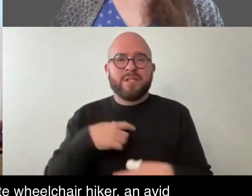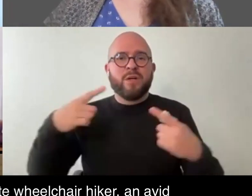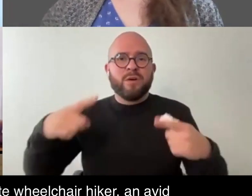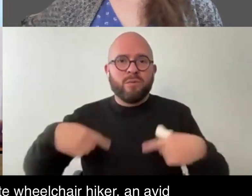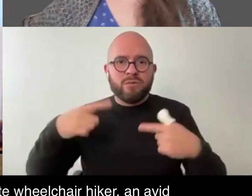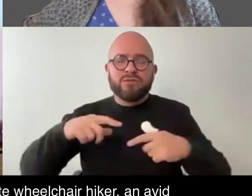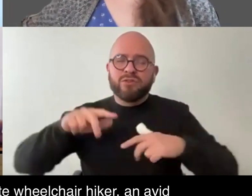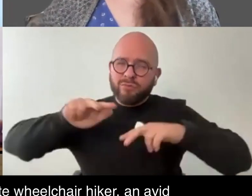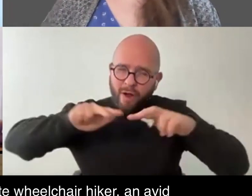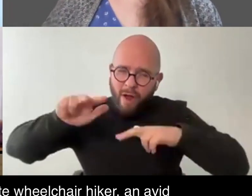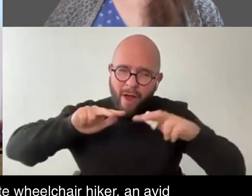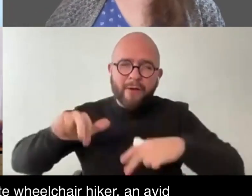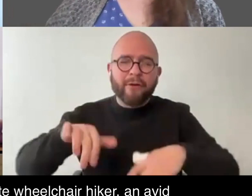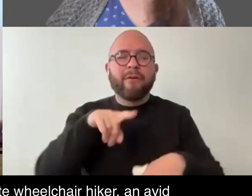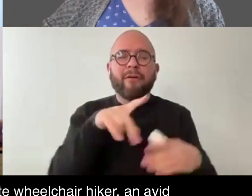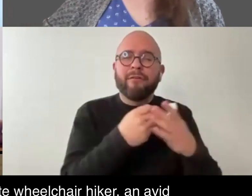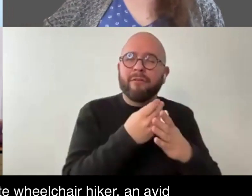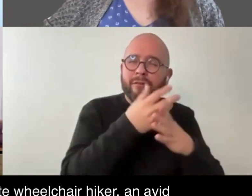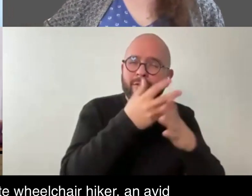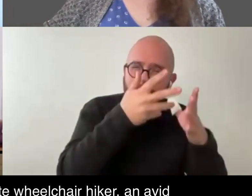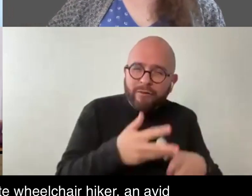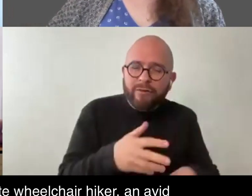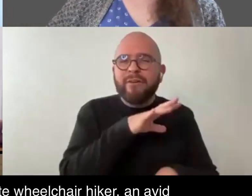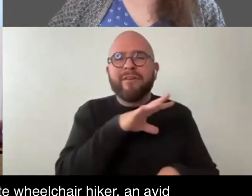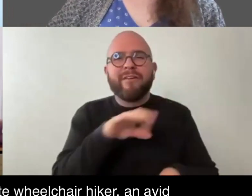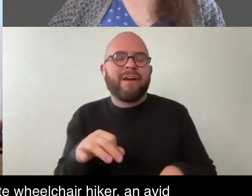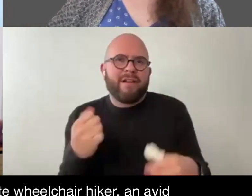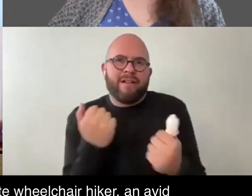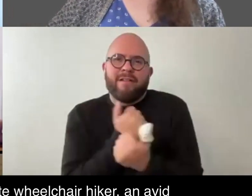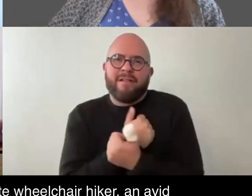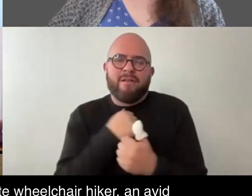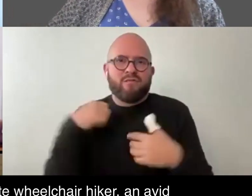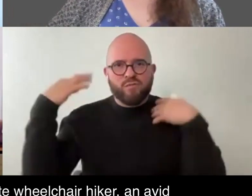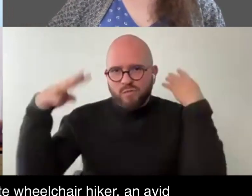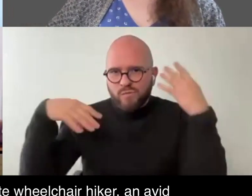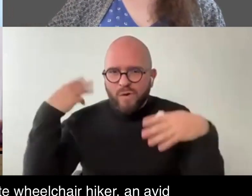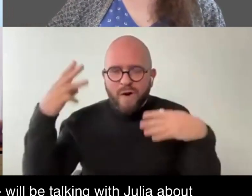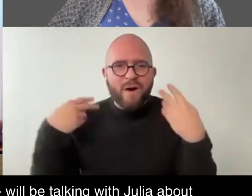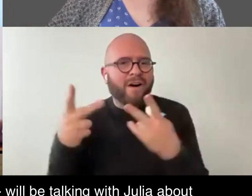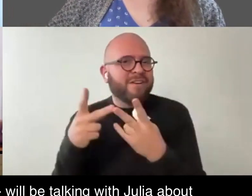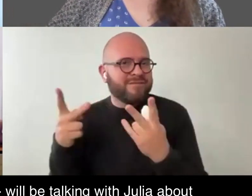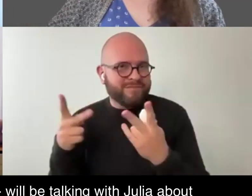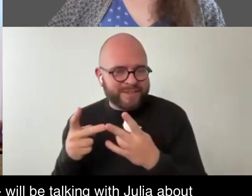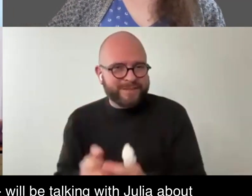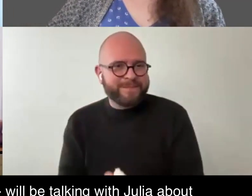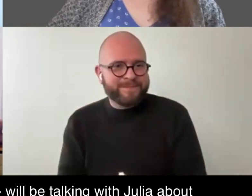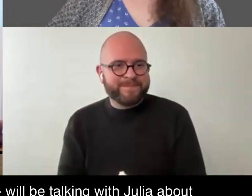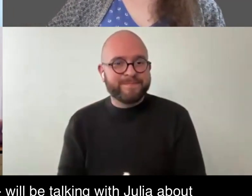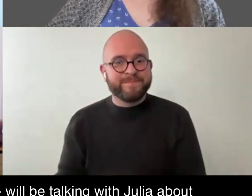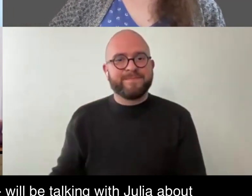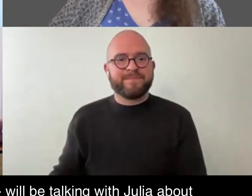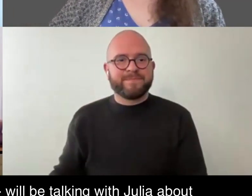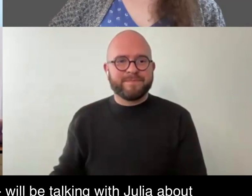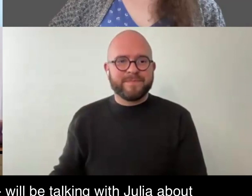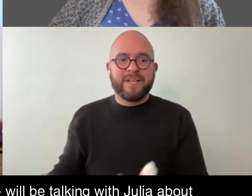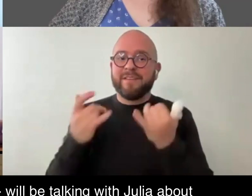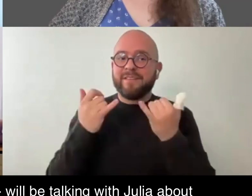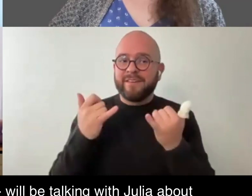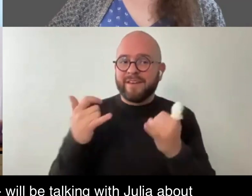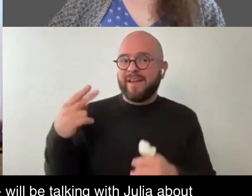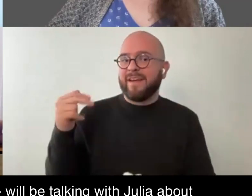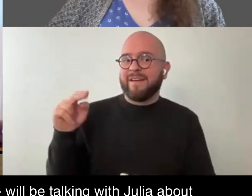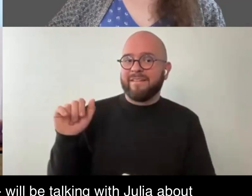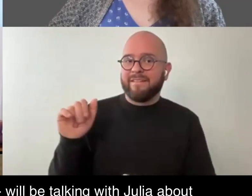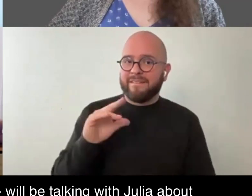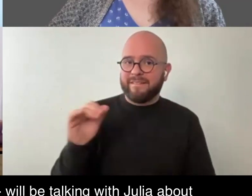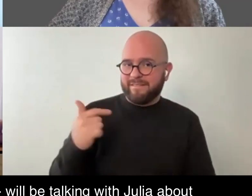gardener, and a lover of wild places. Today, Hannah and I, will be talking